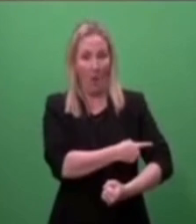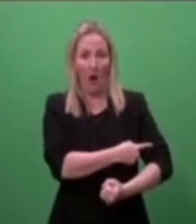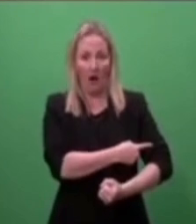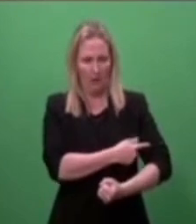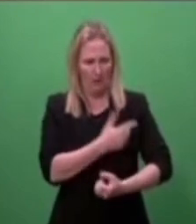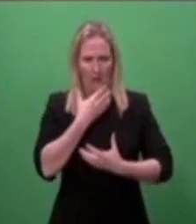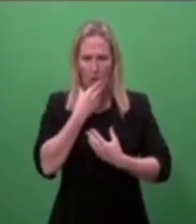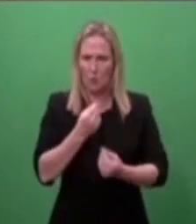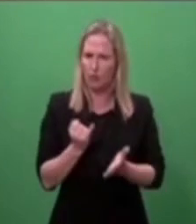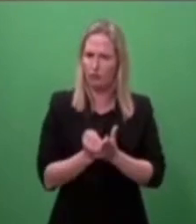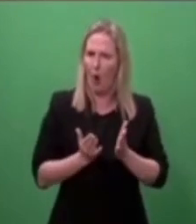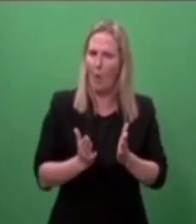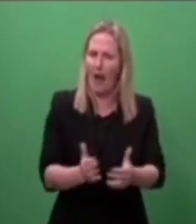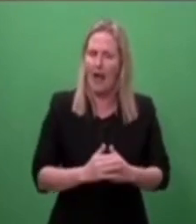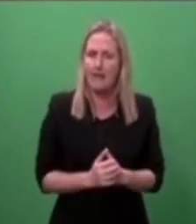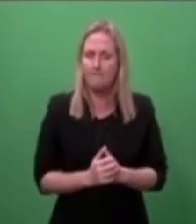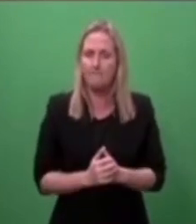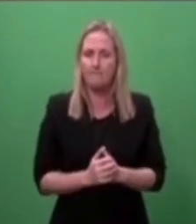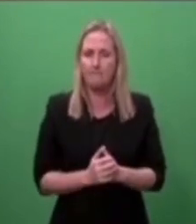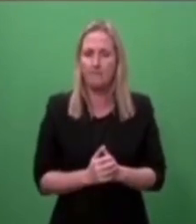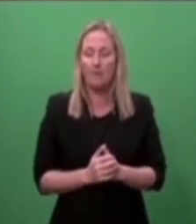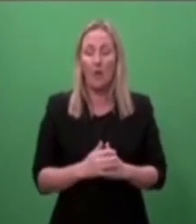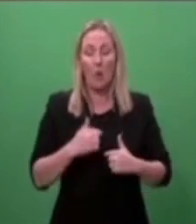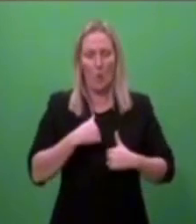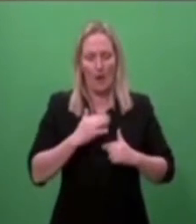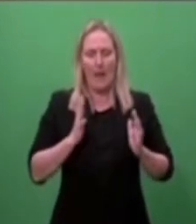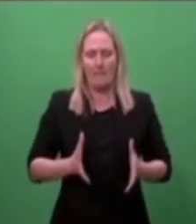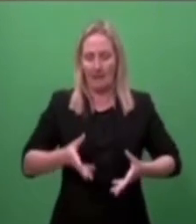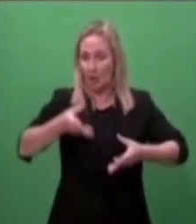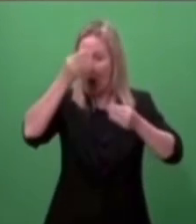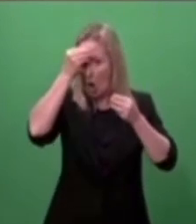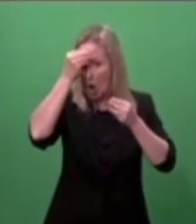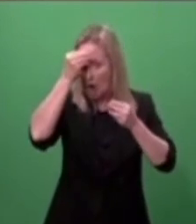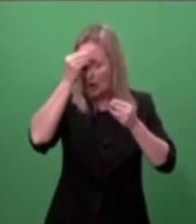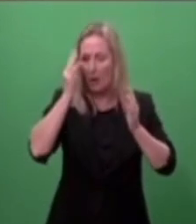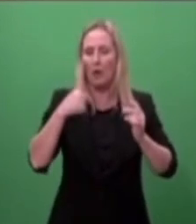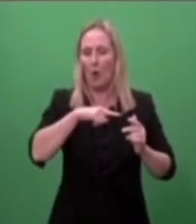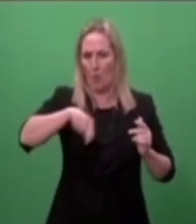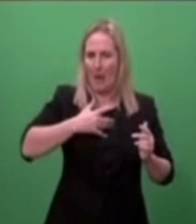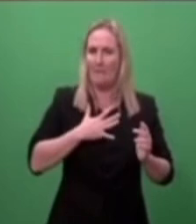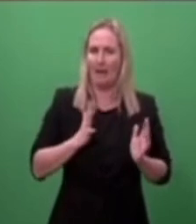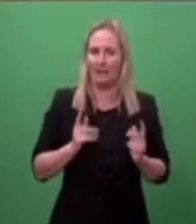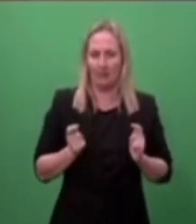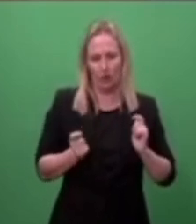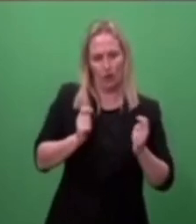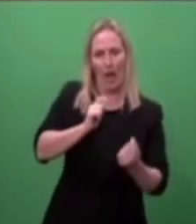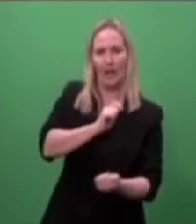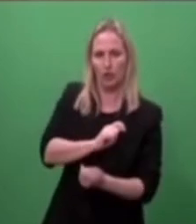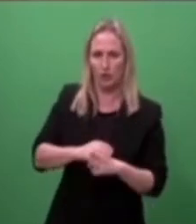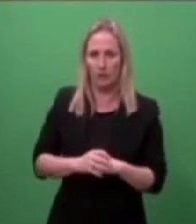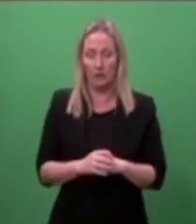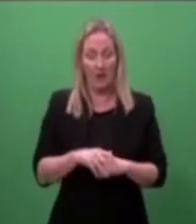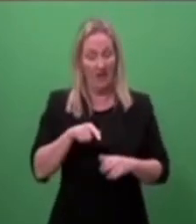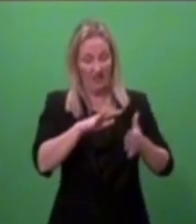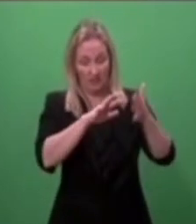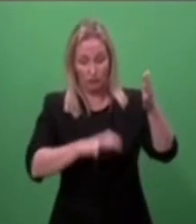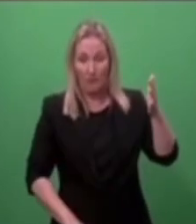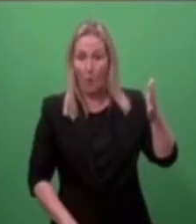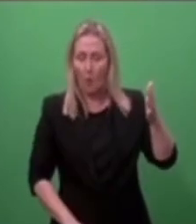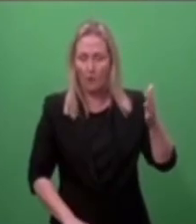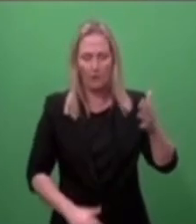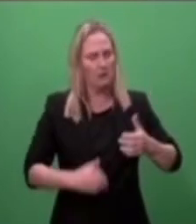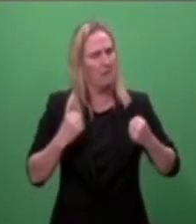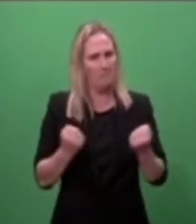learn from our mistakes and change. This report and its recommendations are confronting, powerful, and